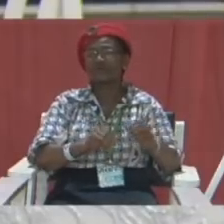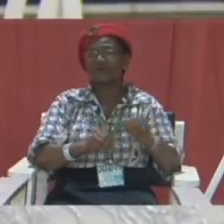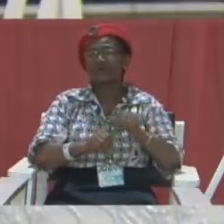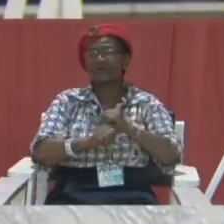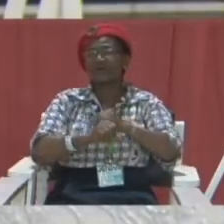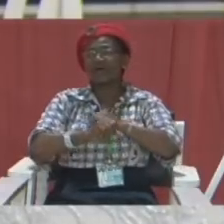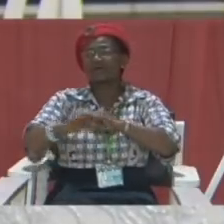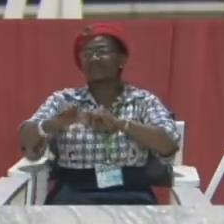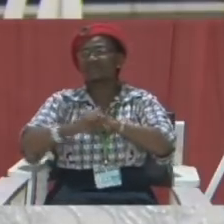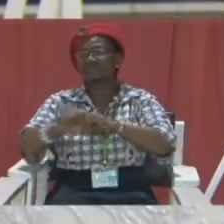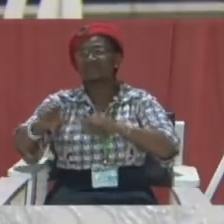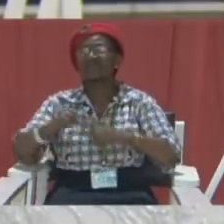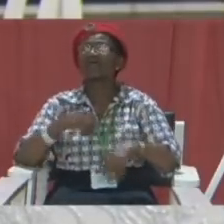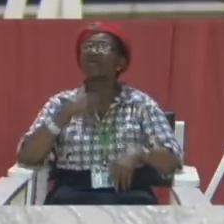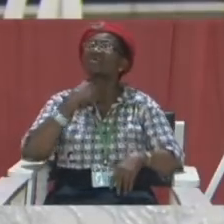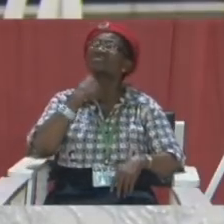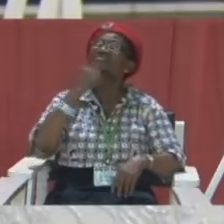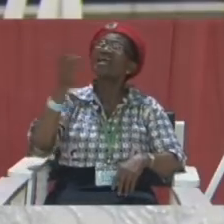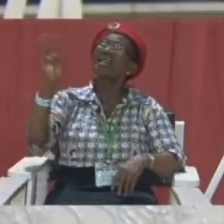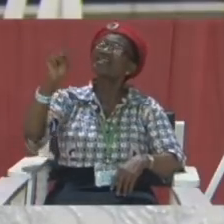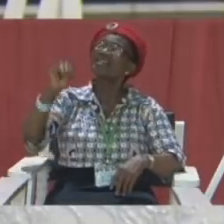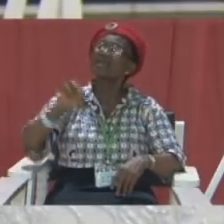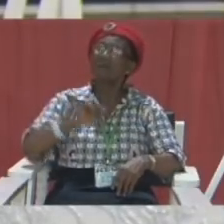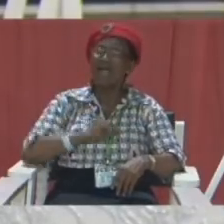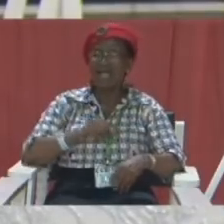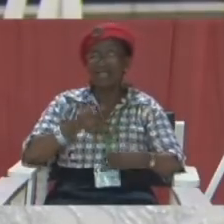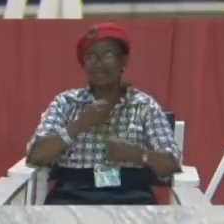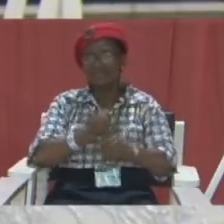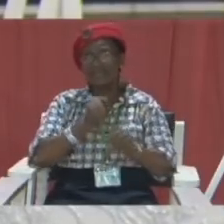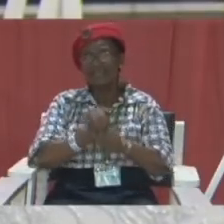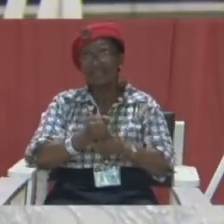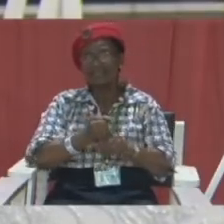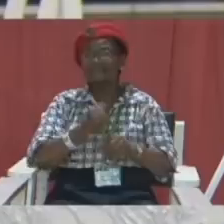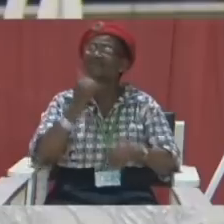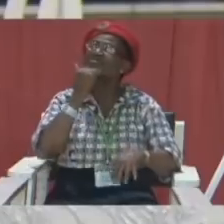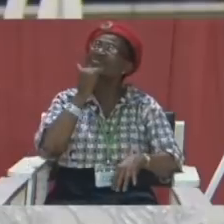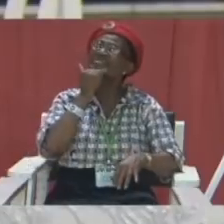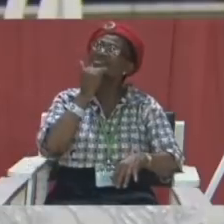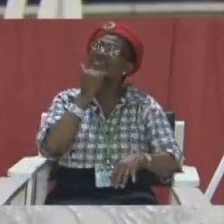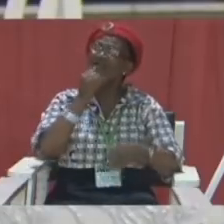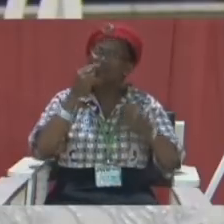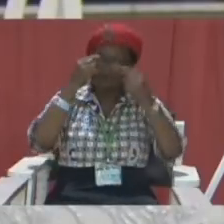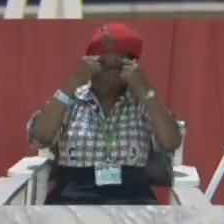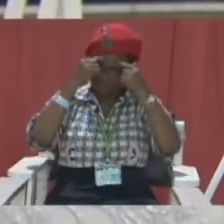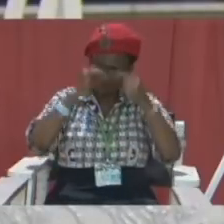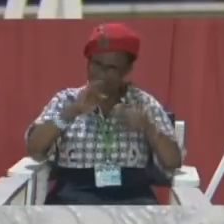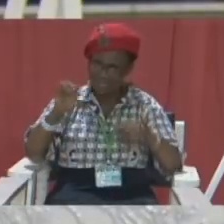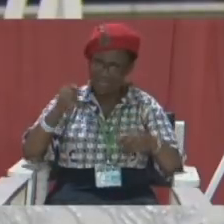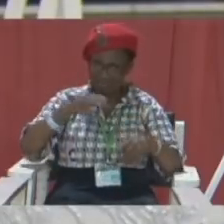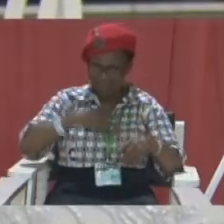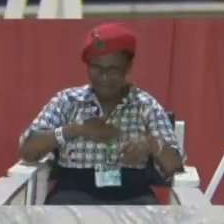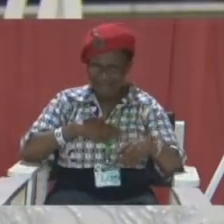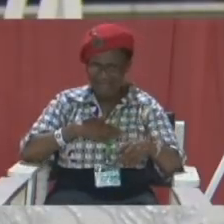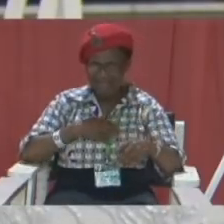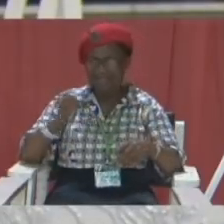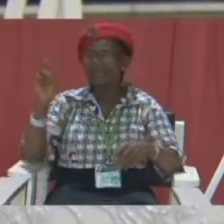there's a I made a mistake concerning my date of birth. O pe ojo bi mi ti mo so